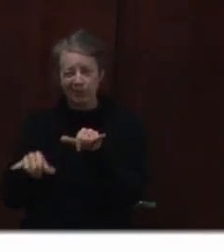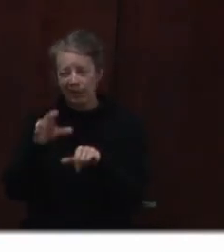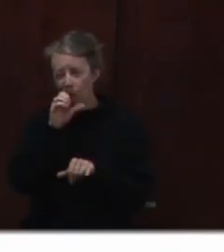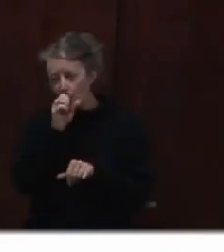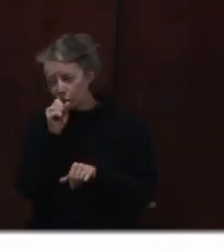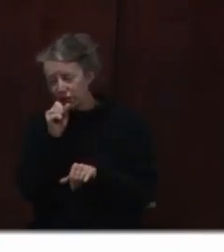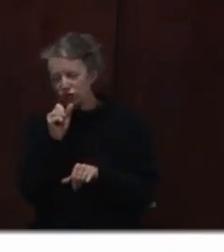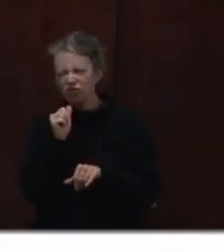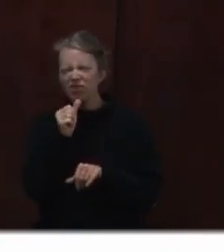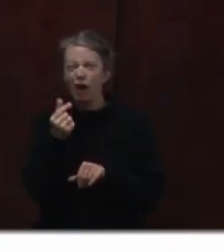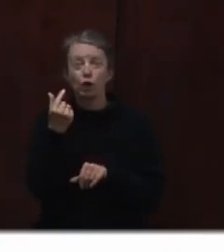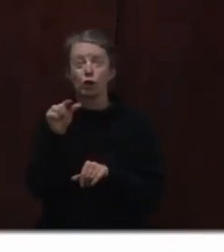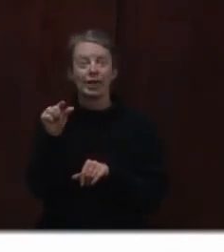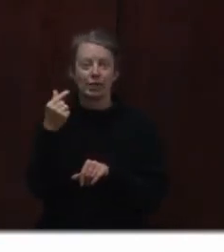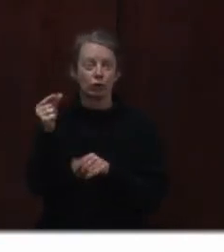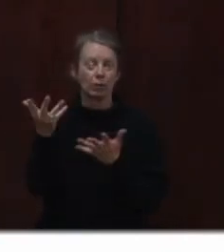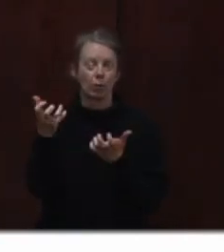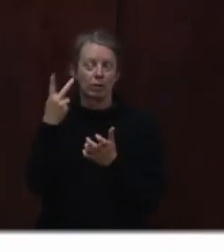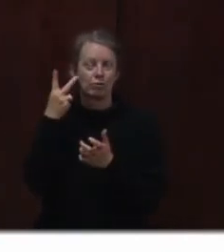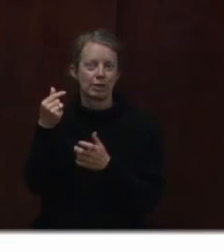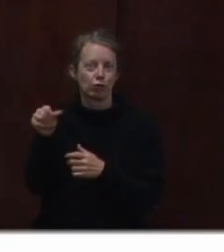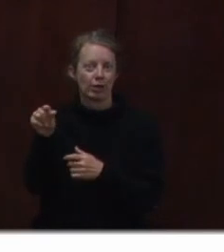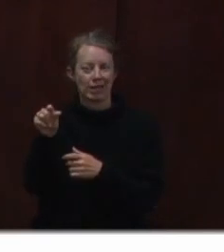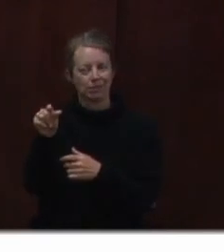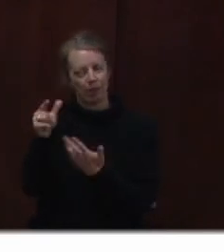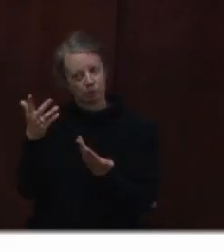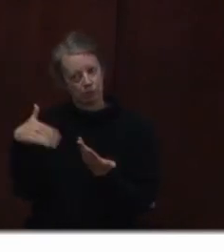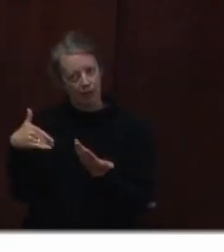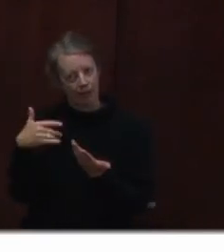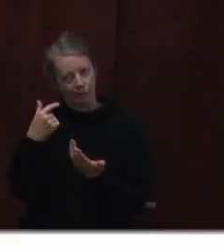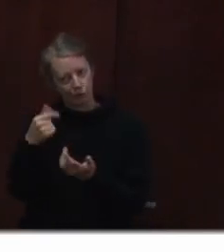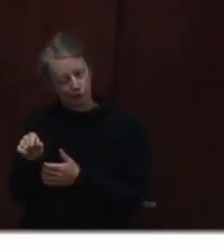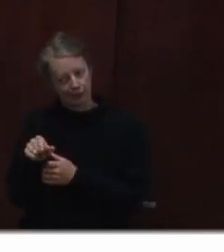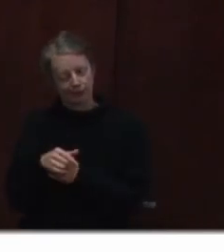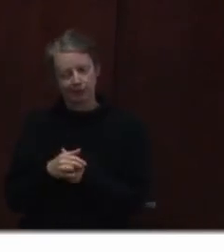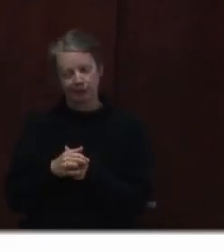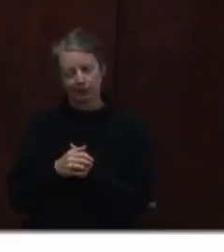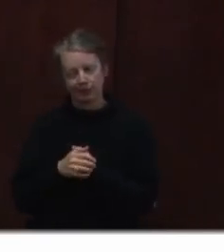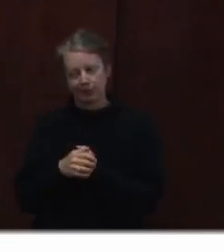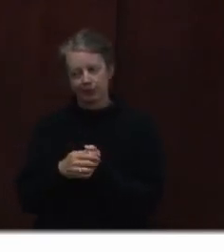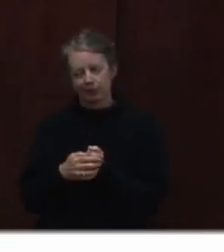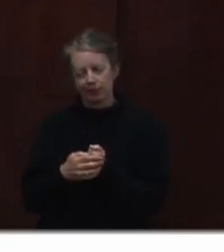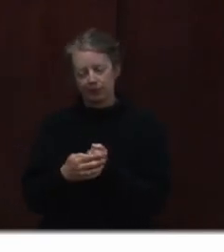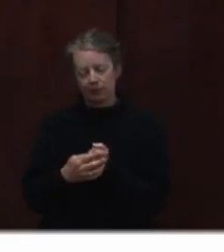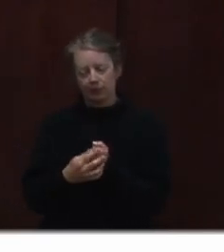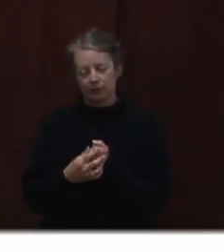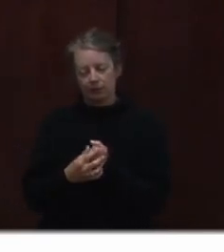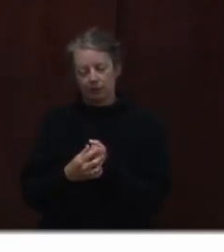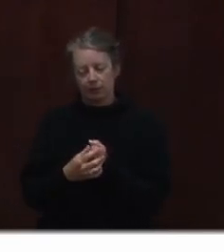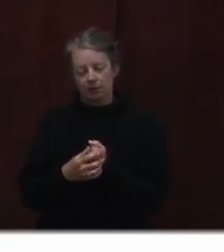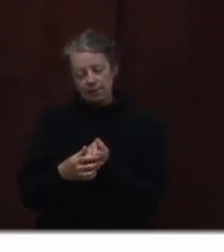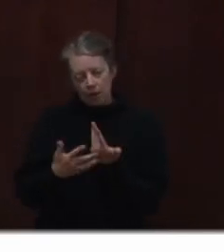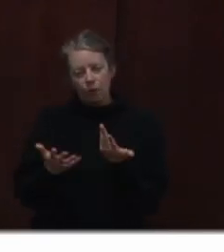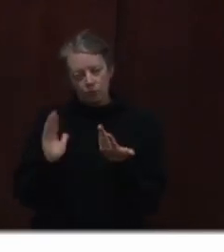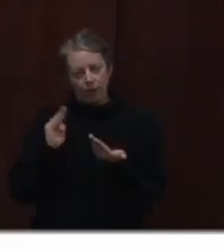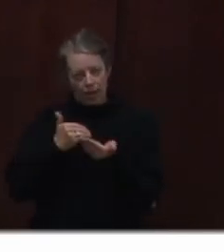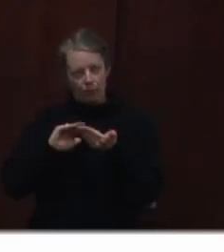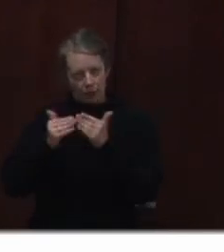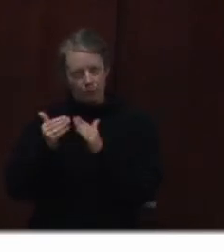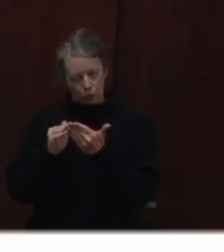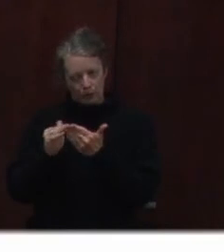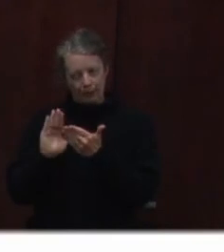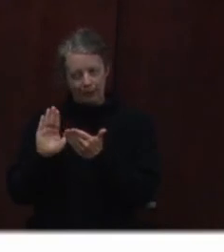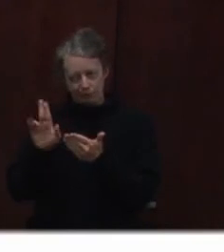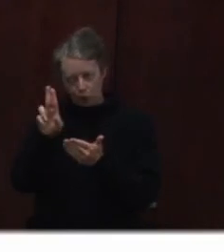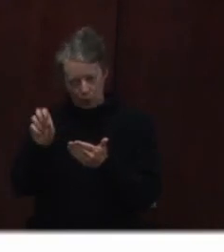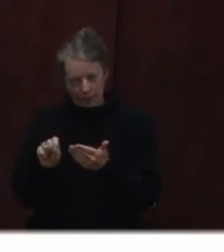spot. But as part of that, is it correct to think about that is that we are doing a lot more as a community and a country in terms